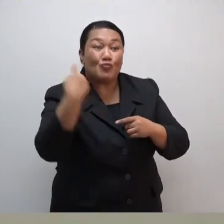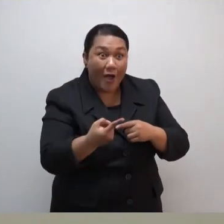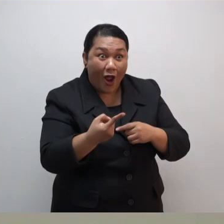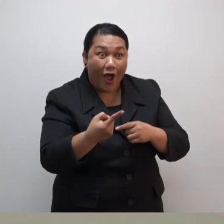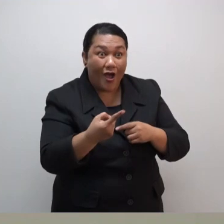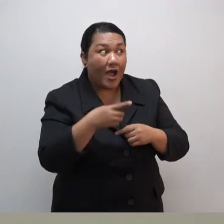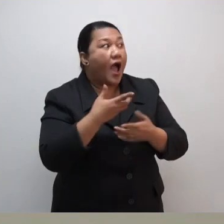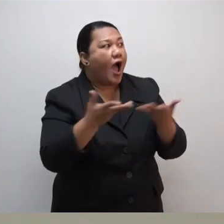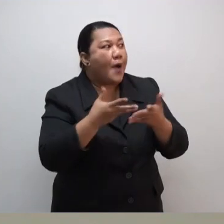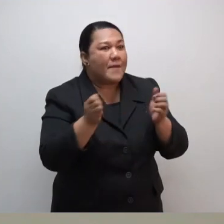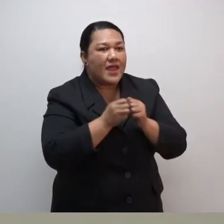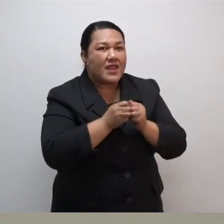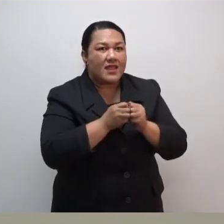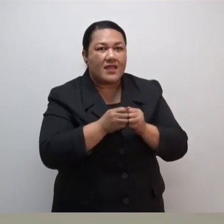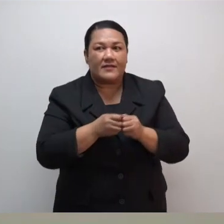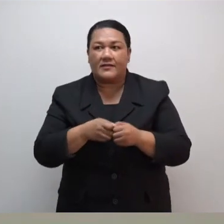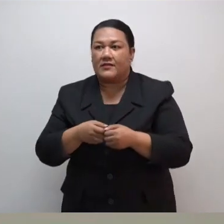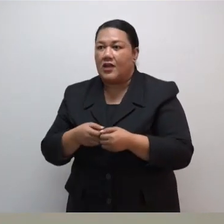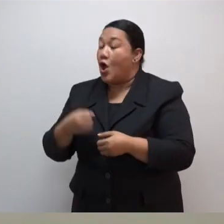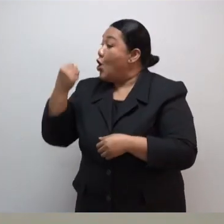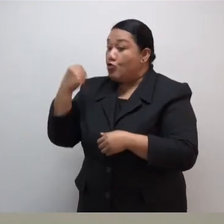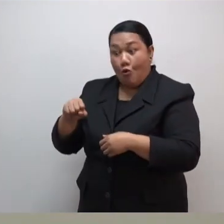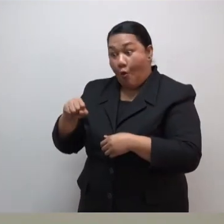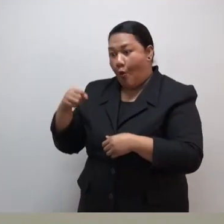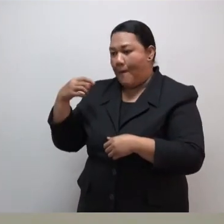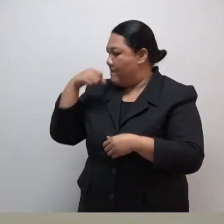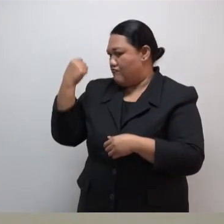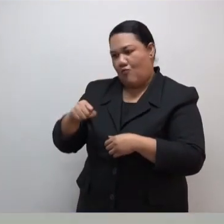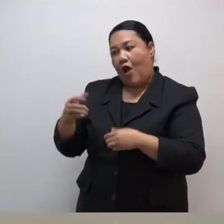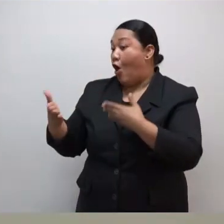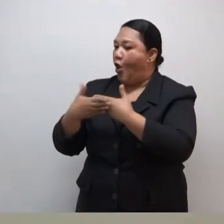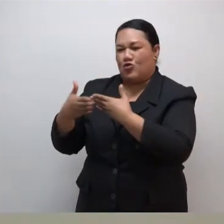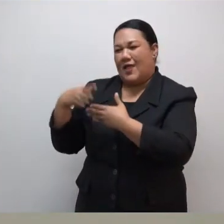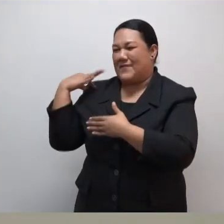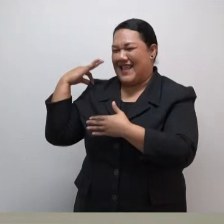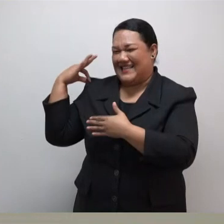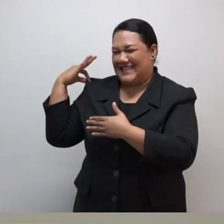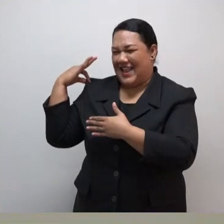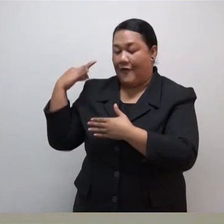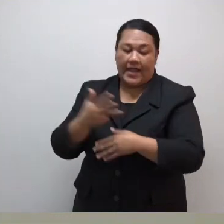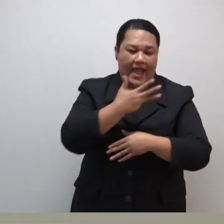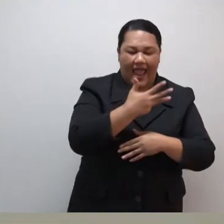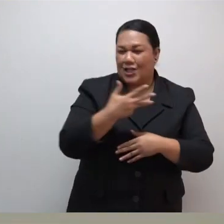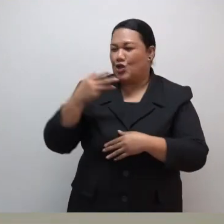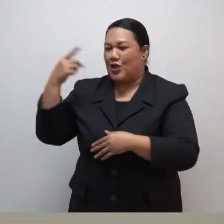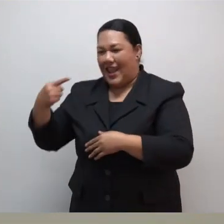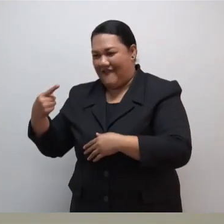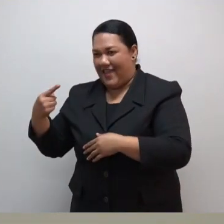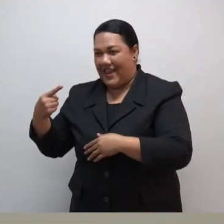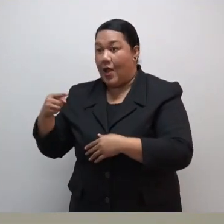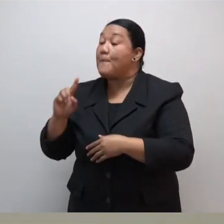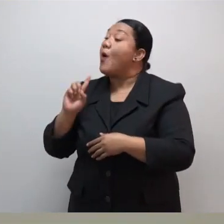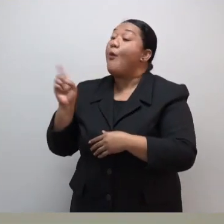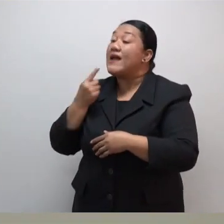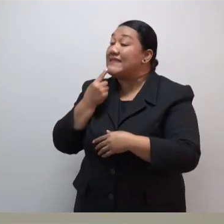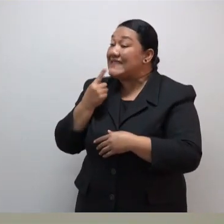yeah. Sure. Nobody can apply. All the applications are closed for the 3 days, from 9th to the 11th. What we did say was